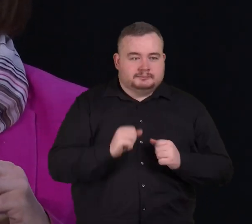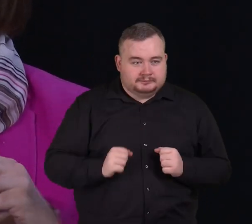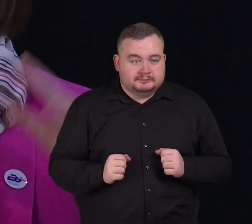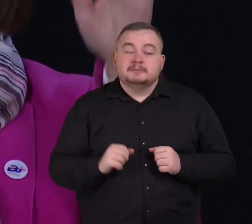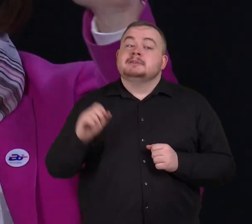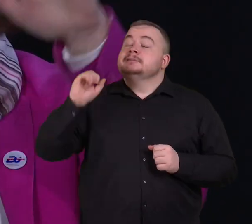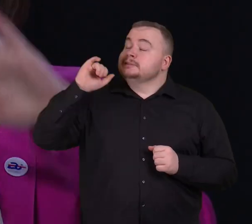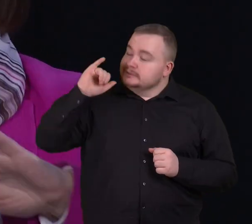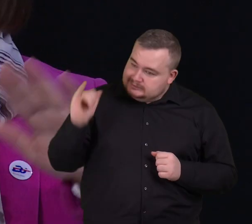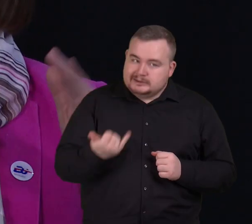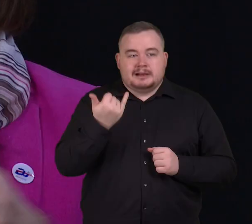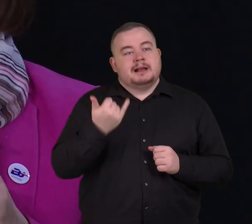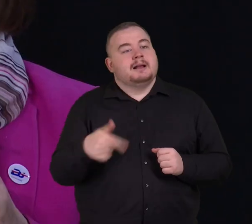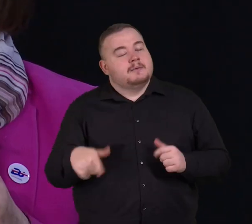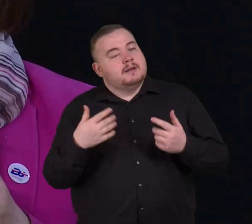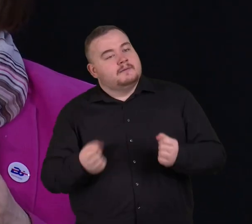covered the